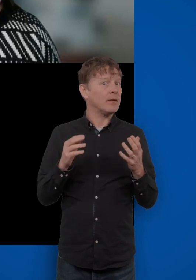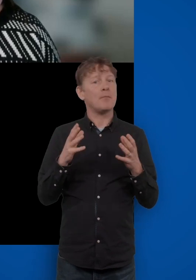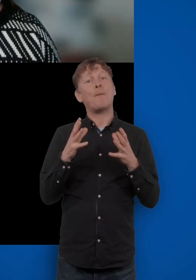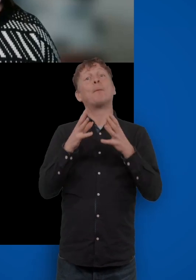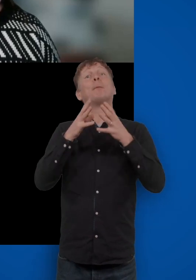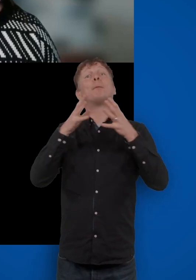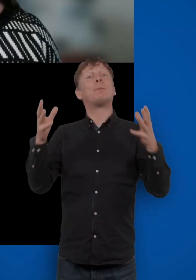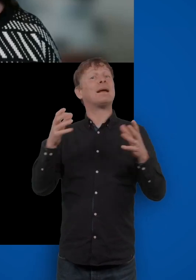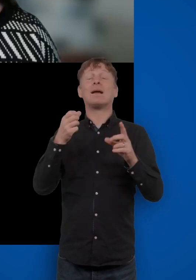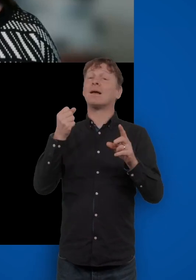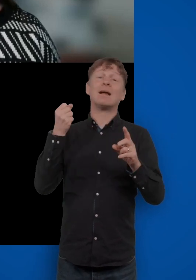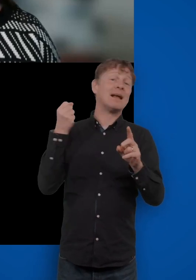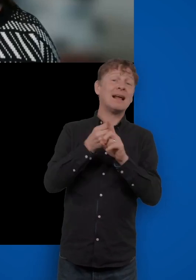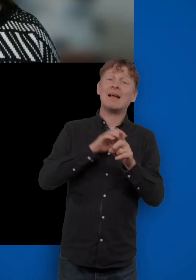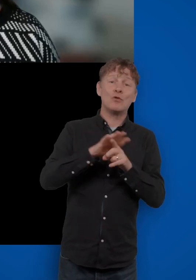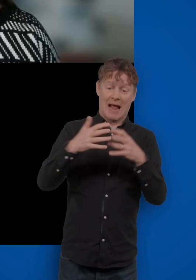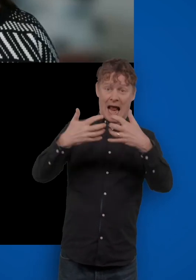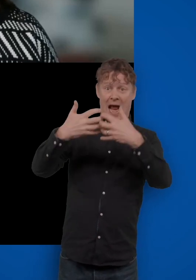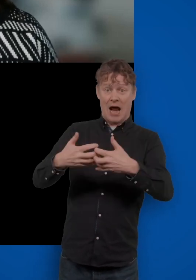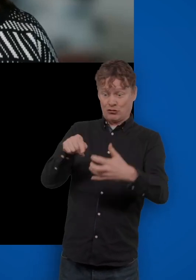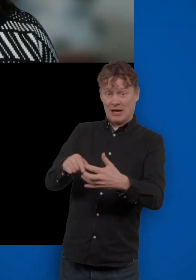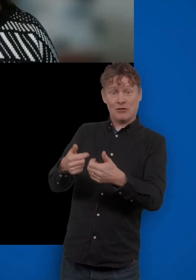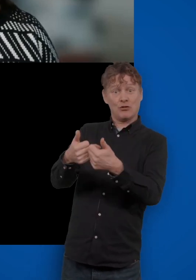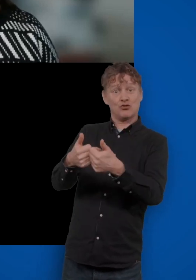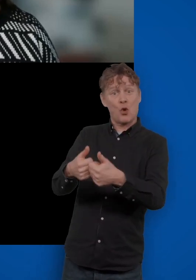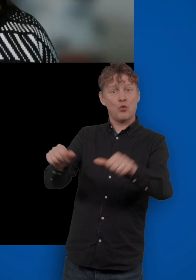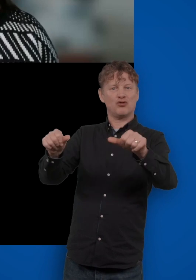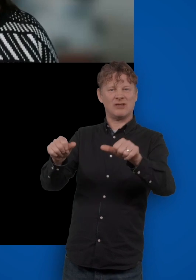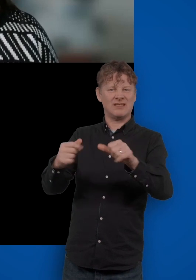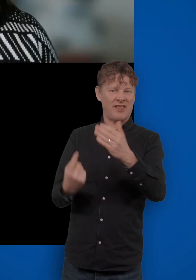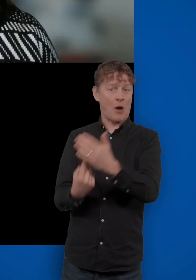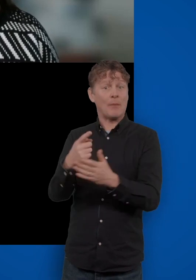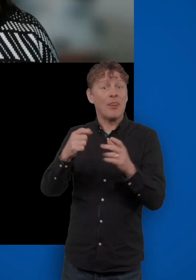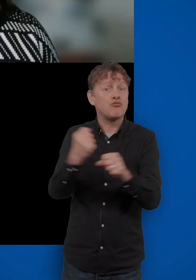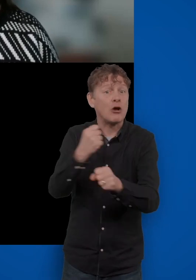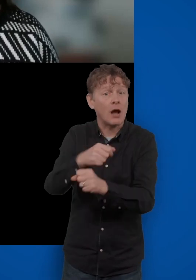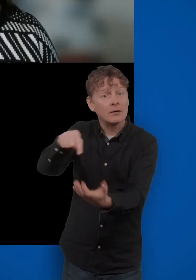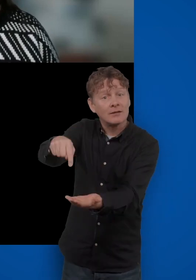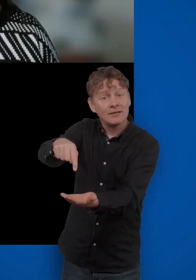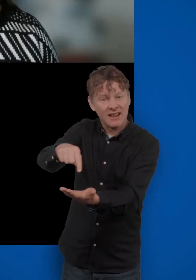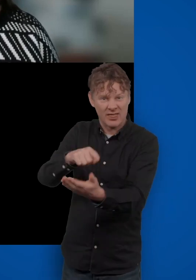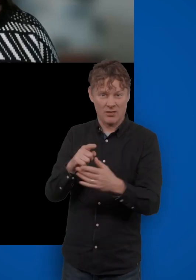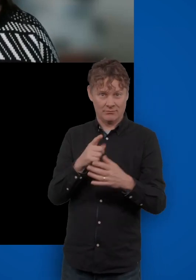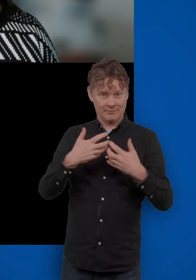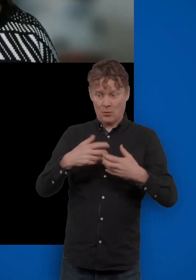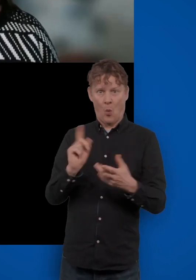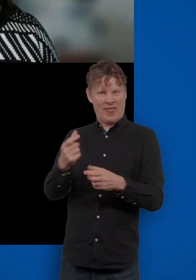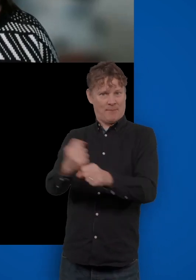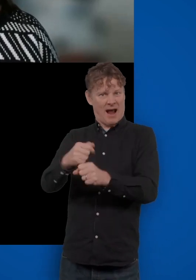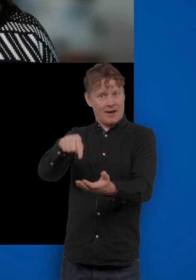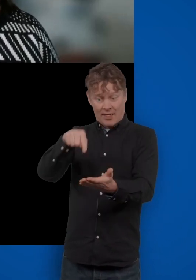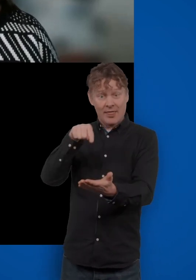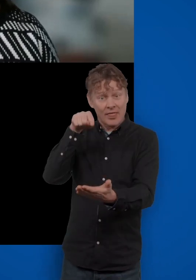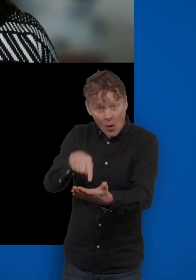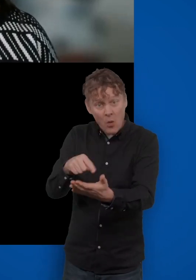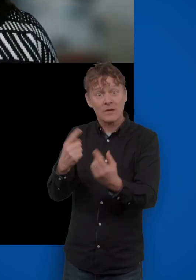a big factor is actually engineering solutions and outcomes, products, if you like, and how to make sure that those are